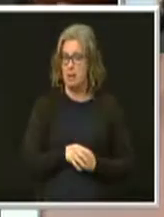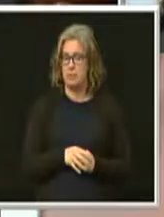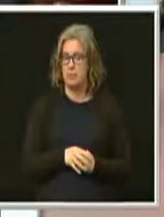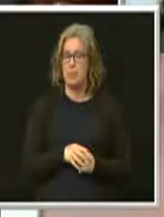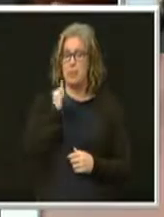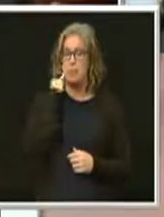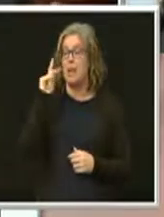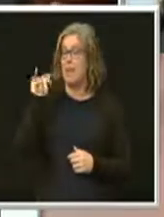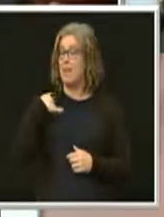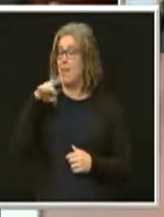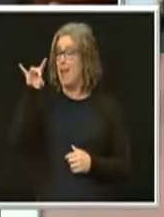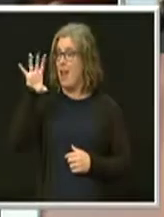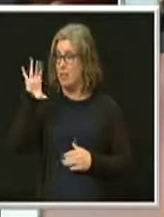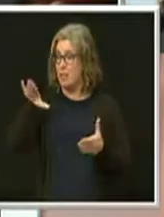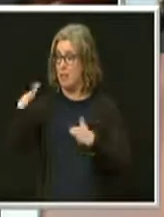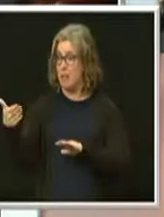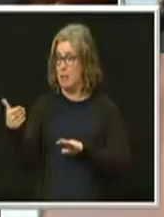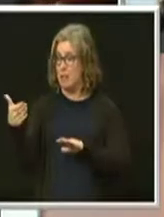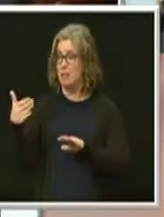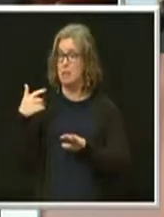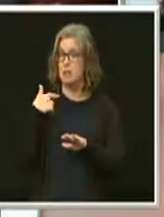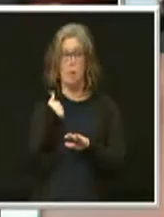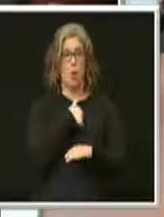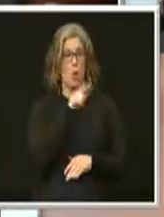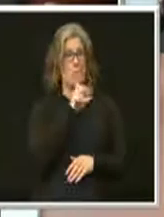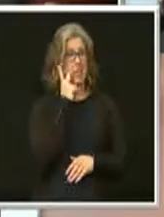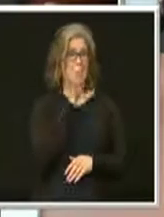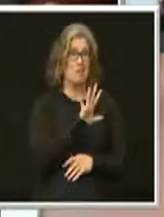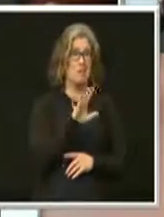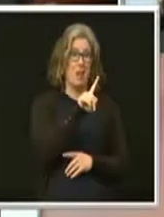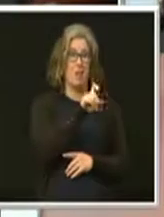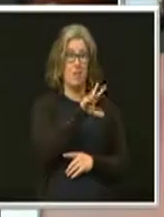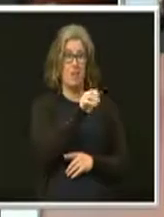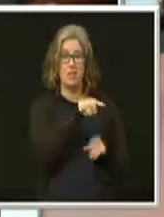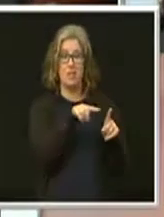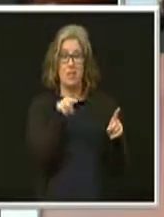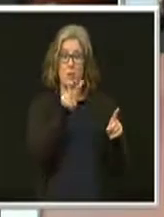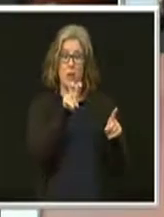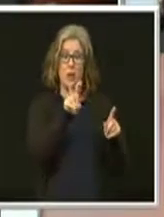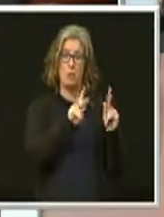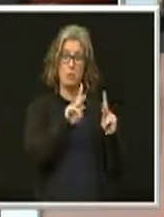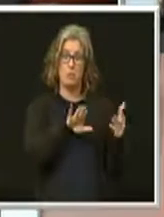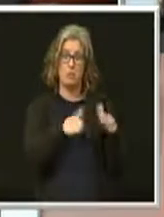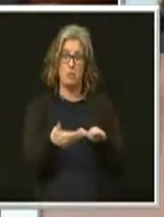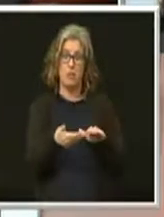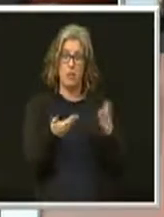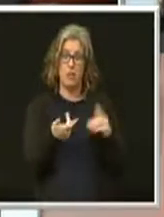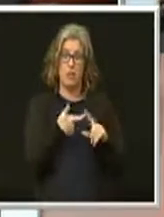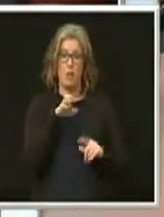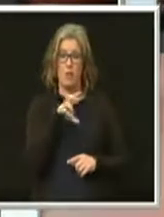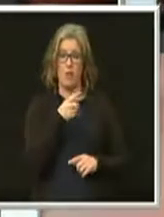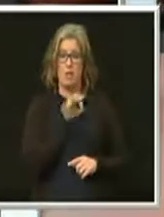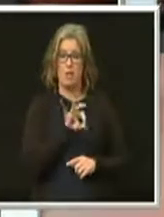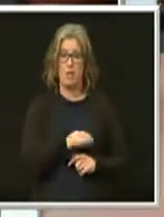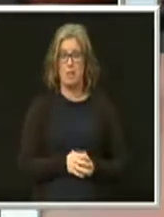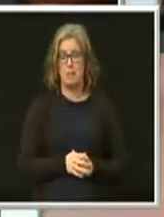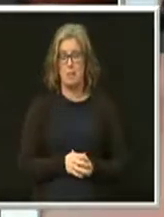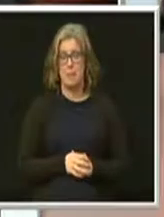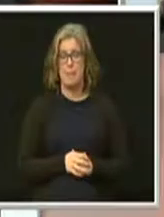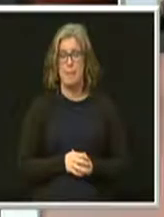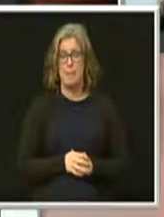if Kentucky has 800 deaths, we'll see somewhere between 150 and 200 deaths here in Louisville.